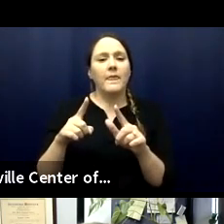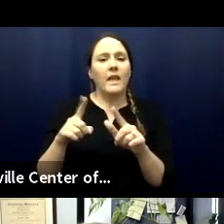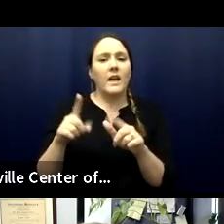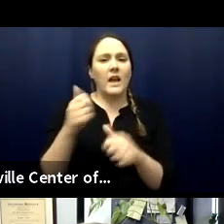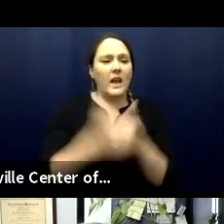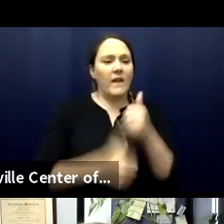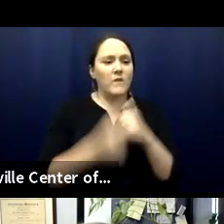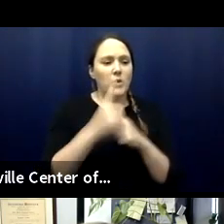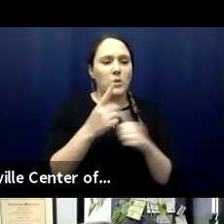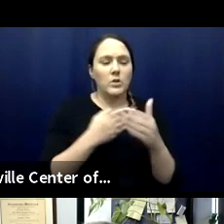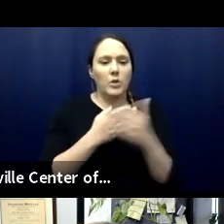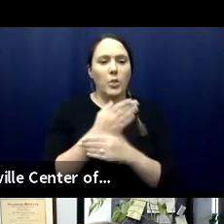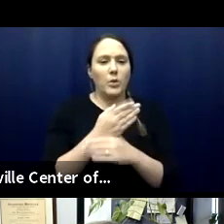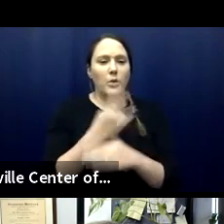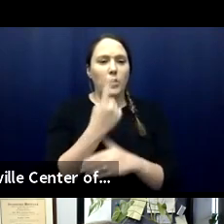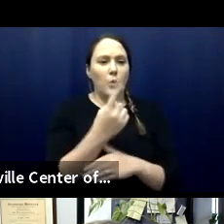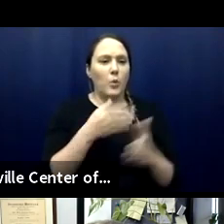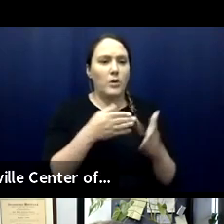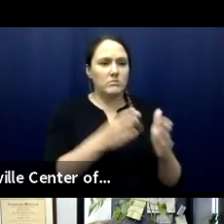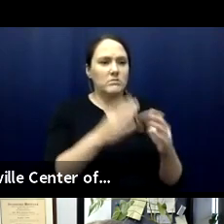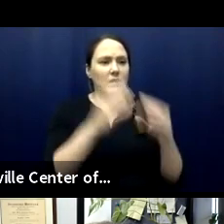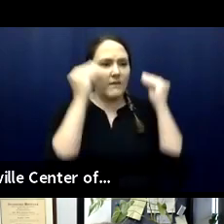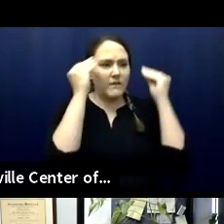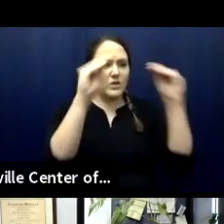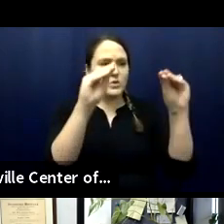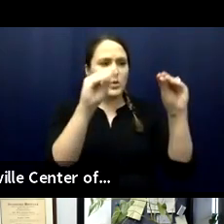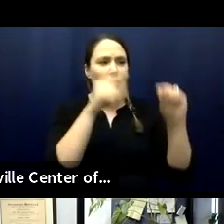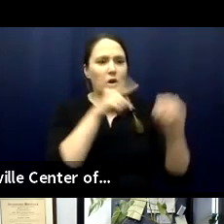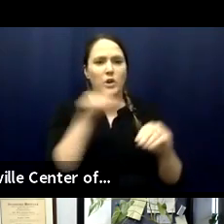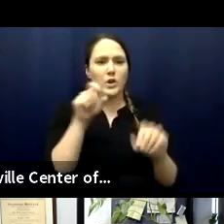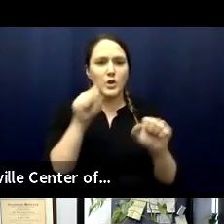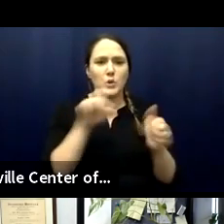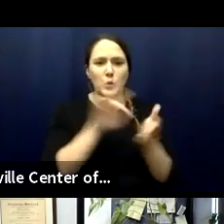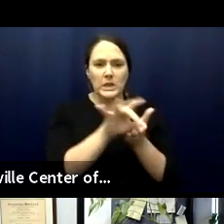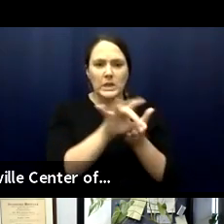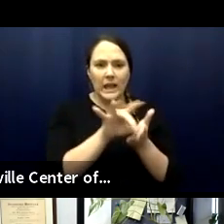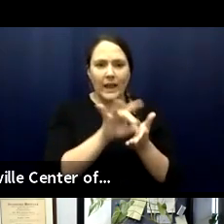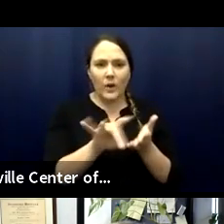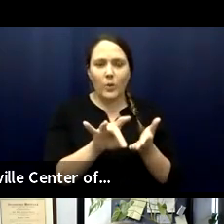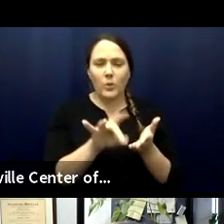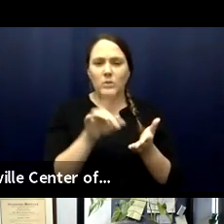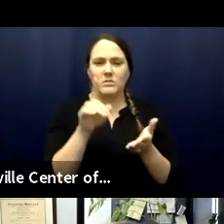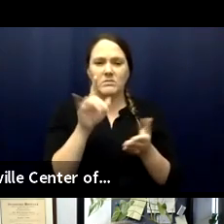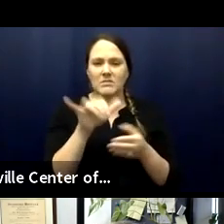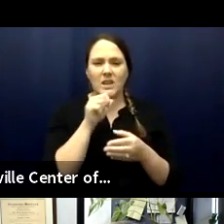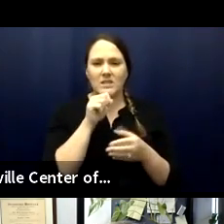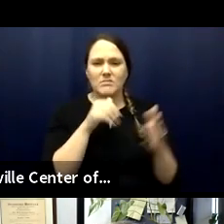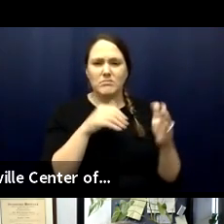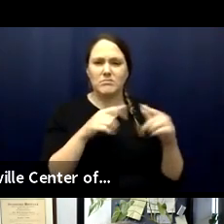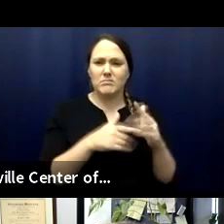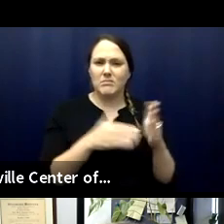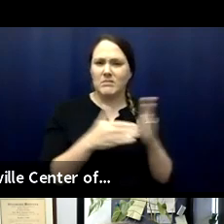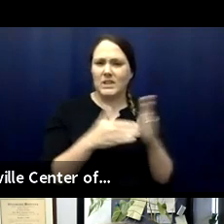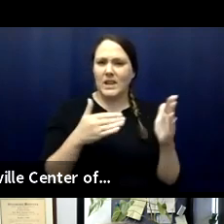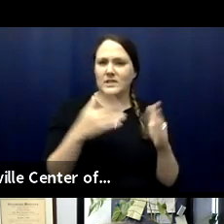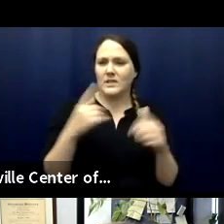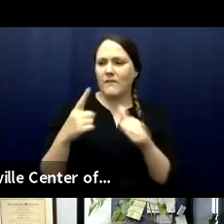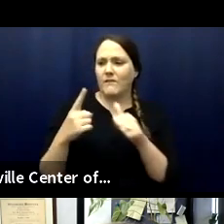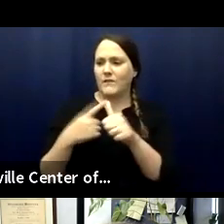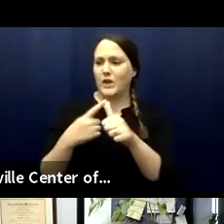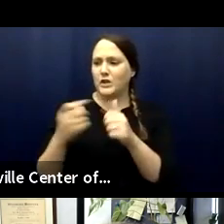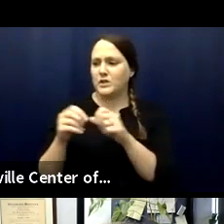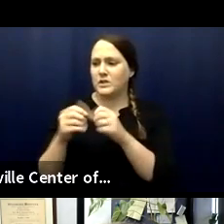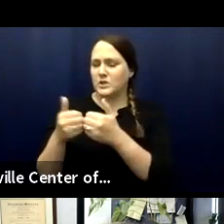run through one side of the store so you can count them? It's counterproductive. The first one spreads people out. The second one